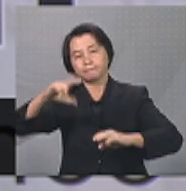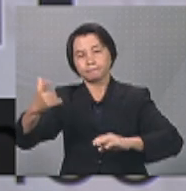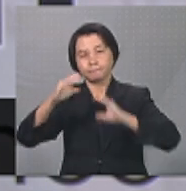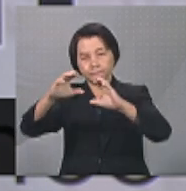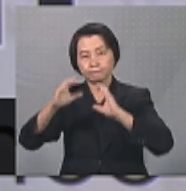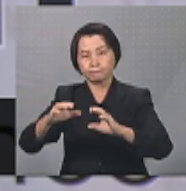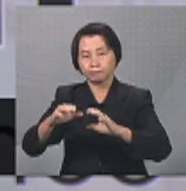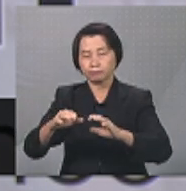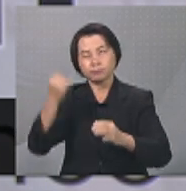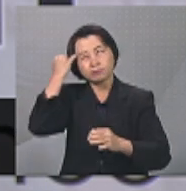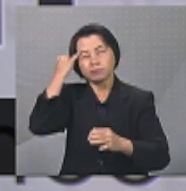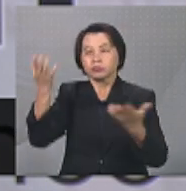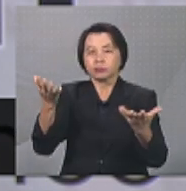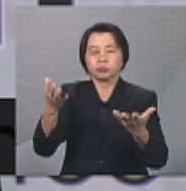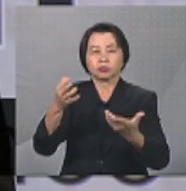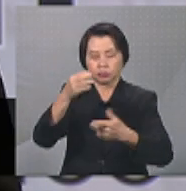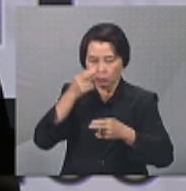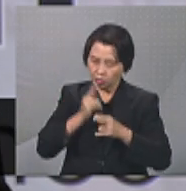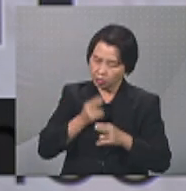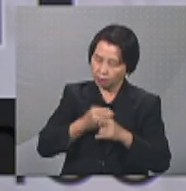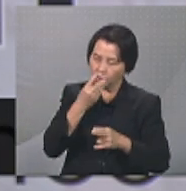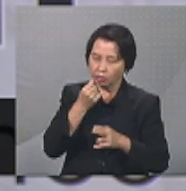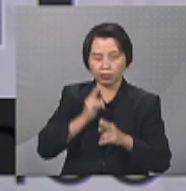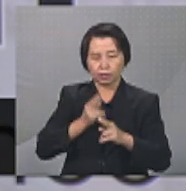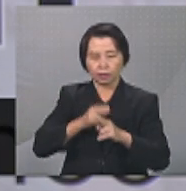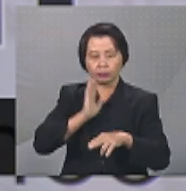exit strategy, or you call it